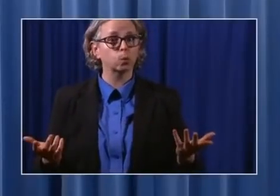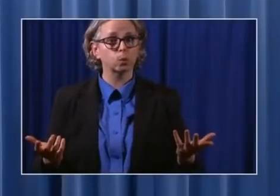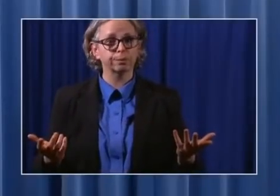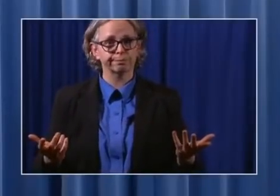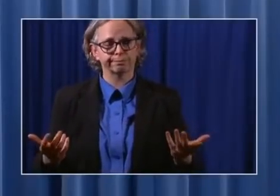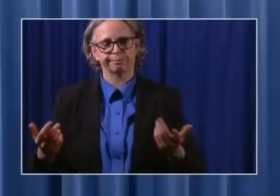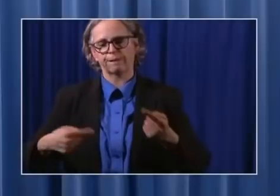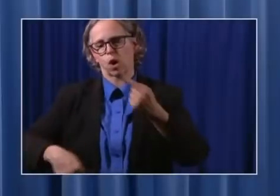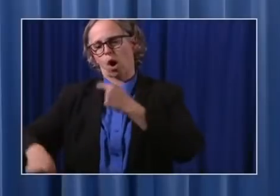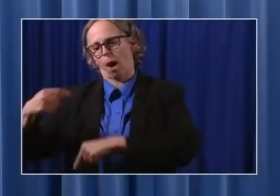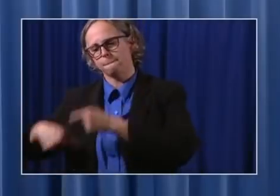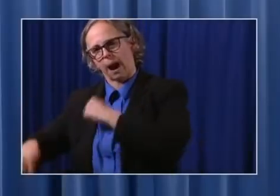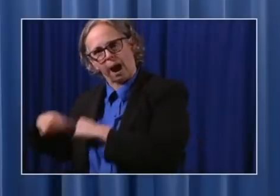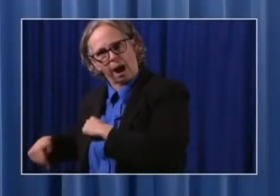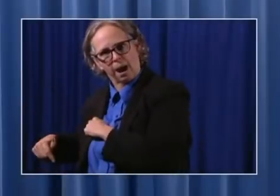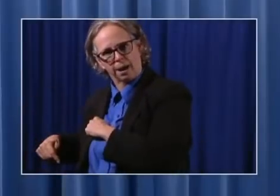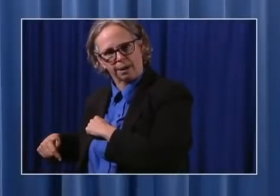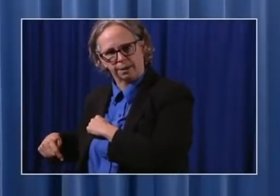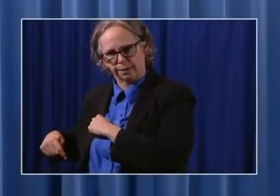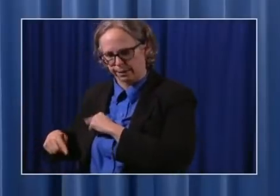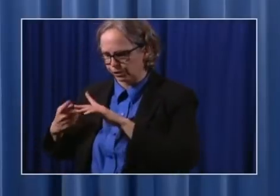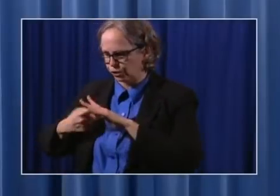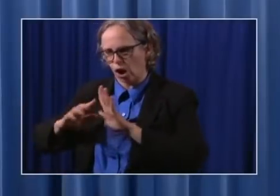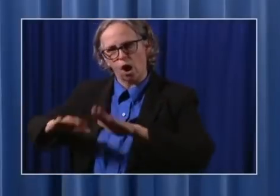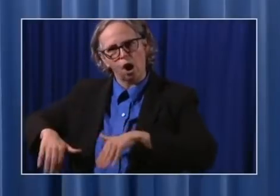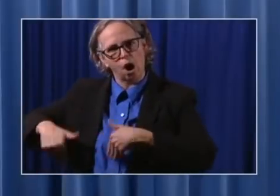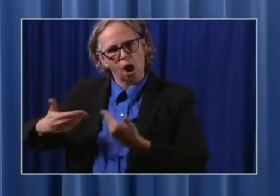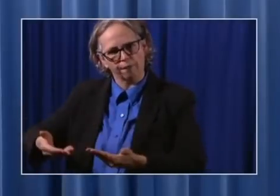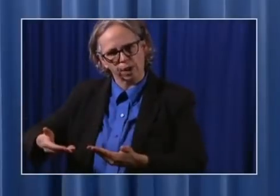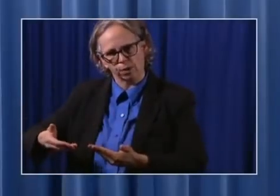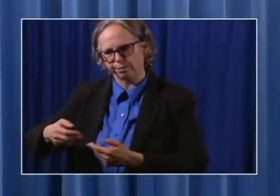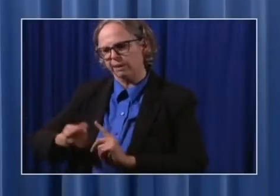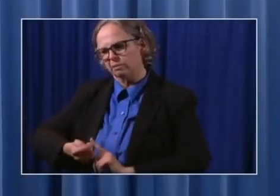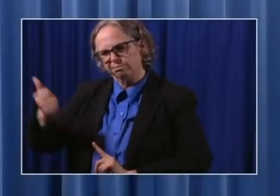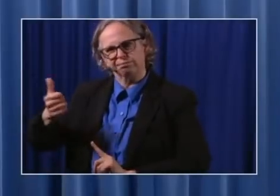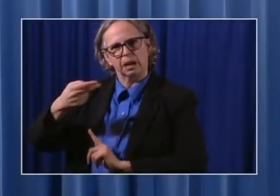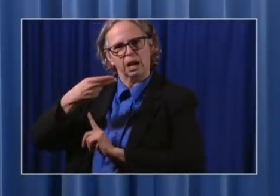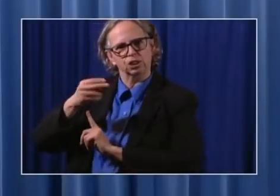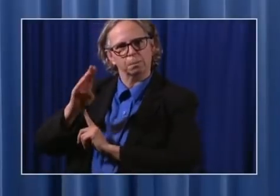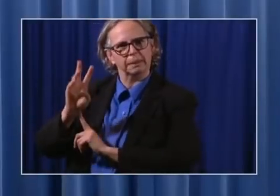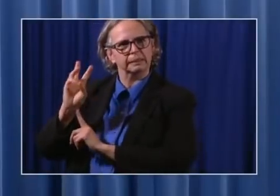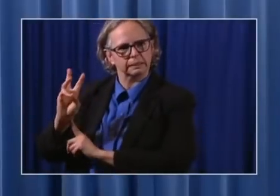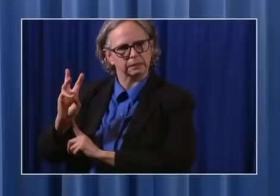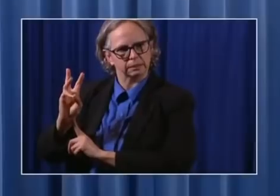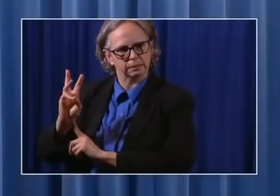and repeal it and start again.